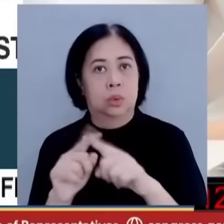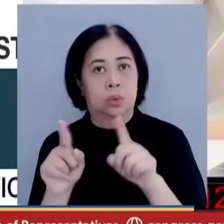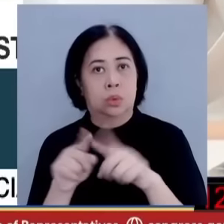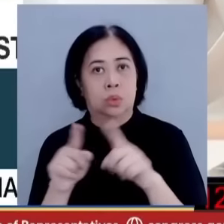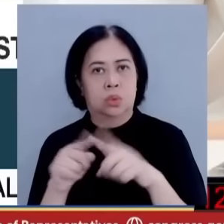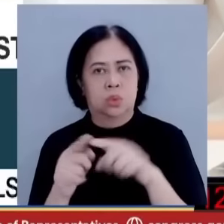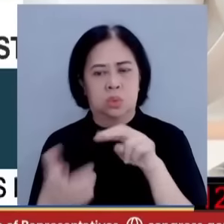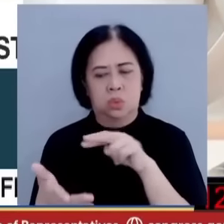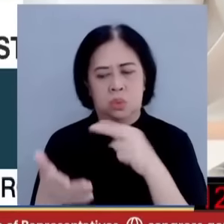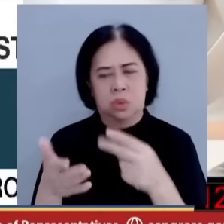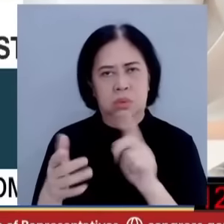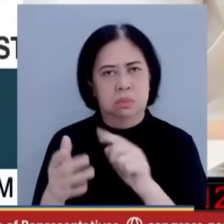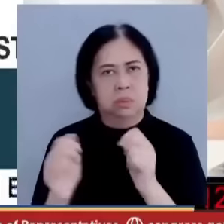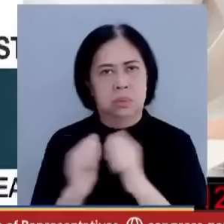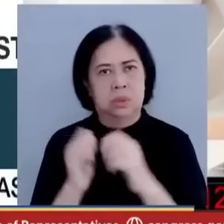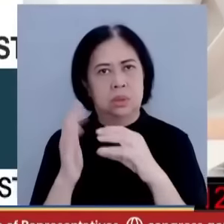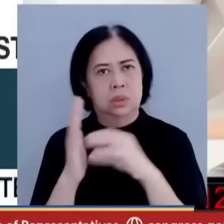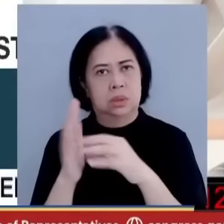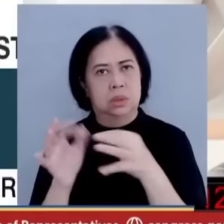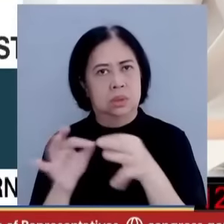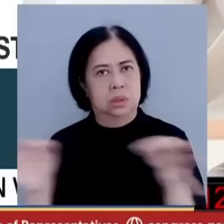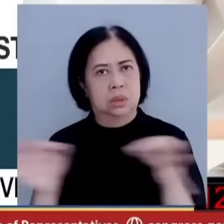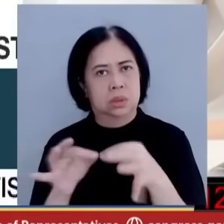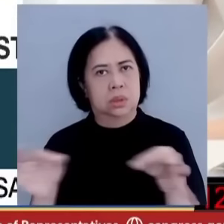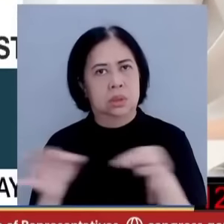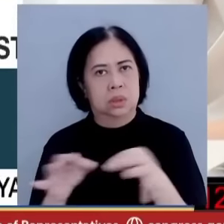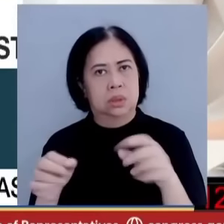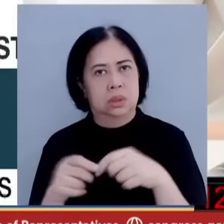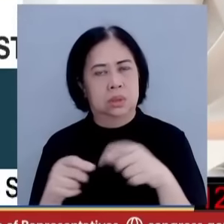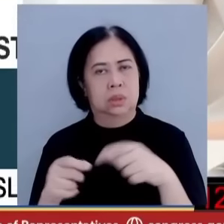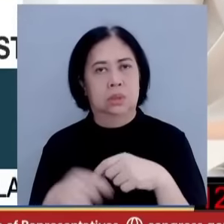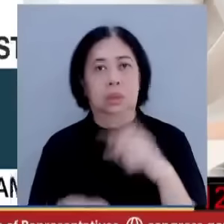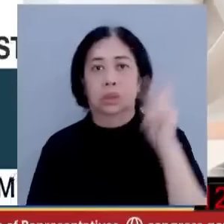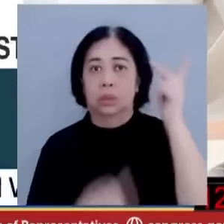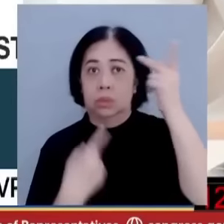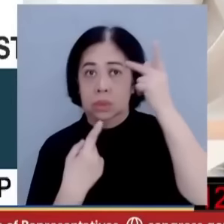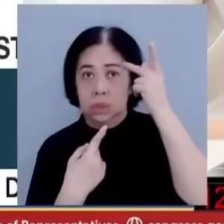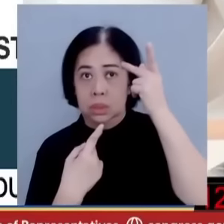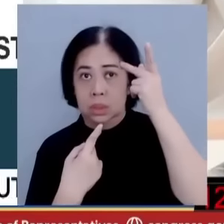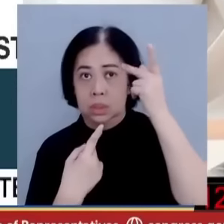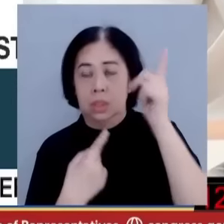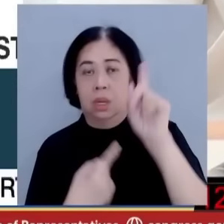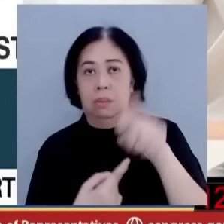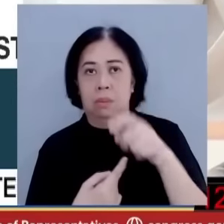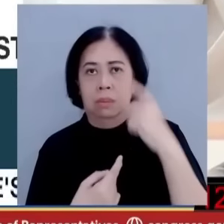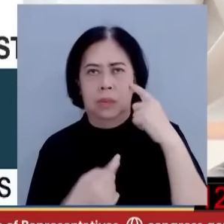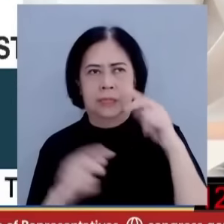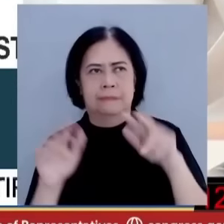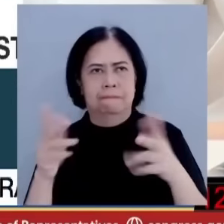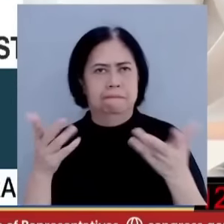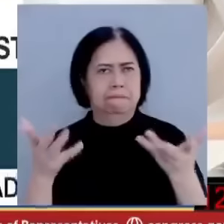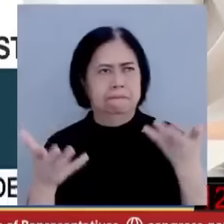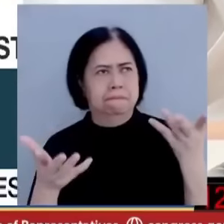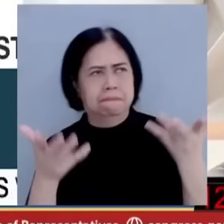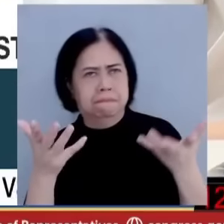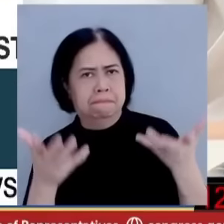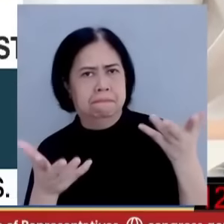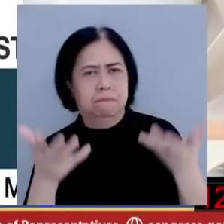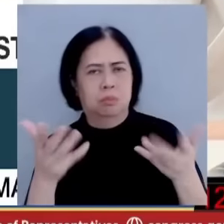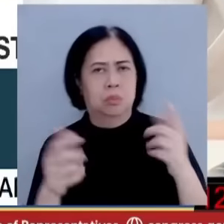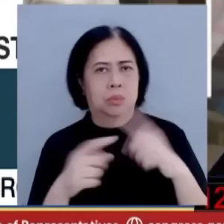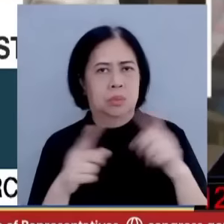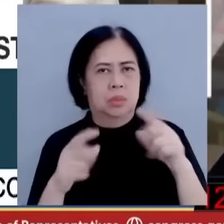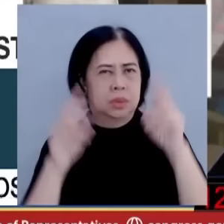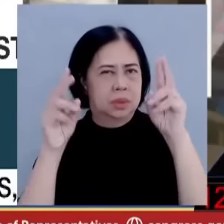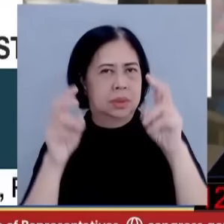interpretation of the provisions. Second, because it's political, you have to weigh not only the quote-unquote